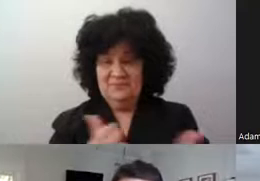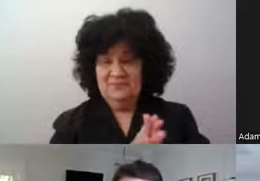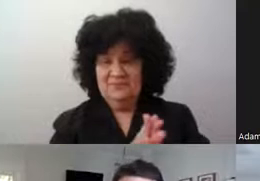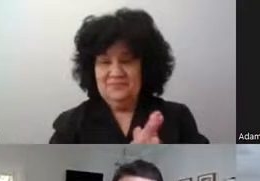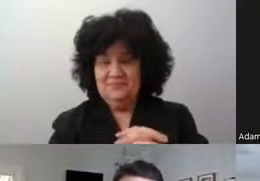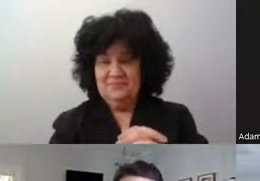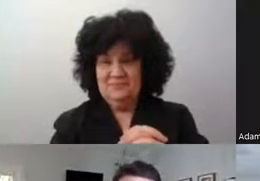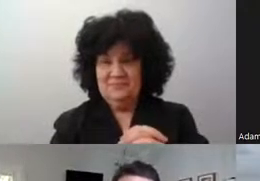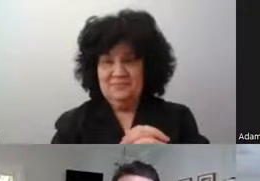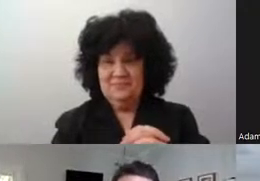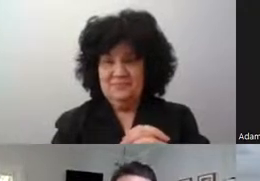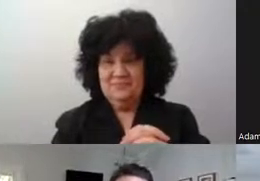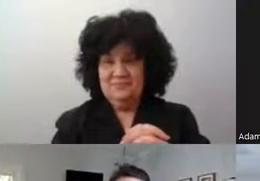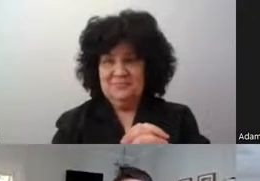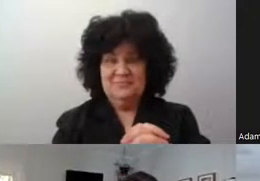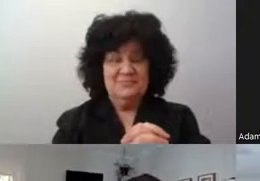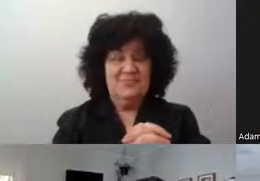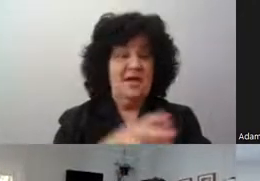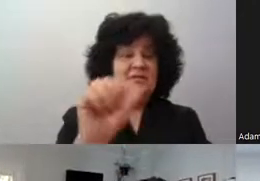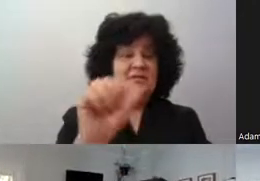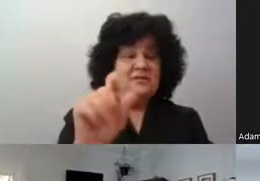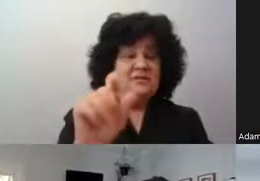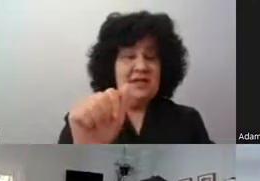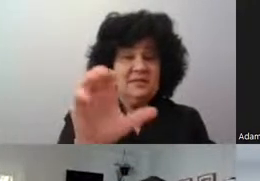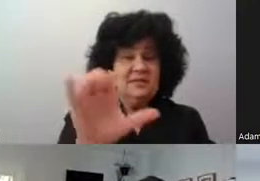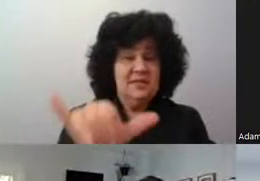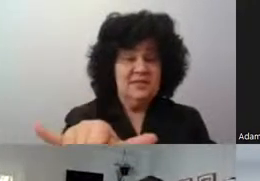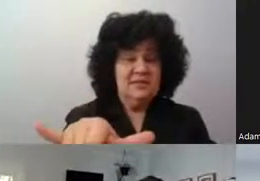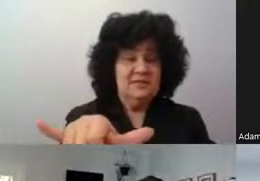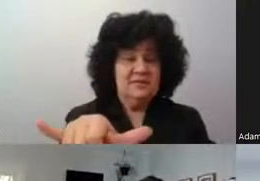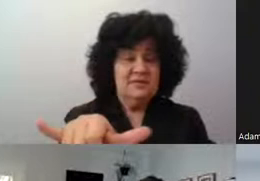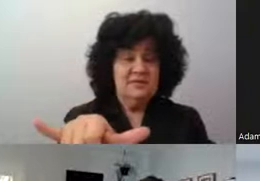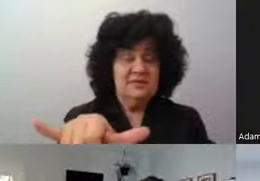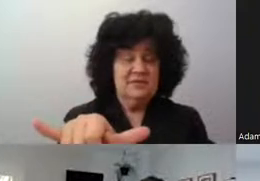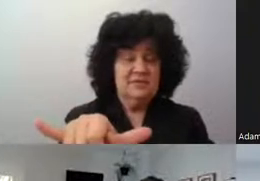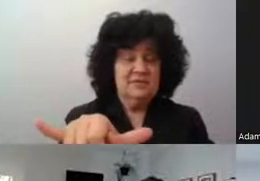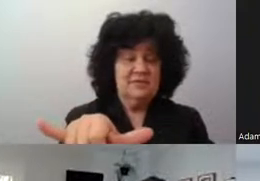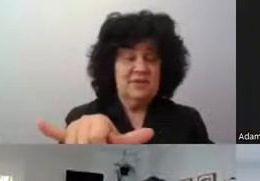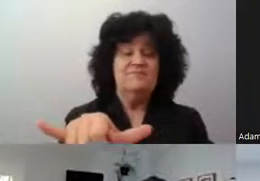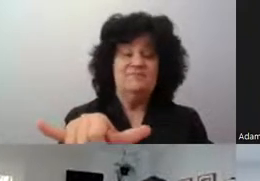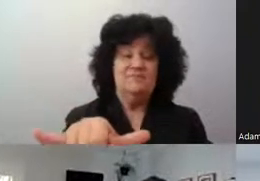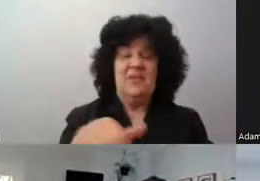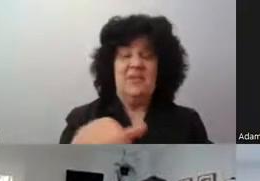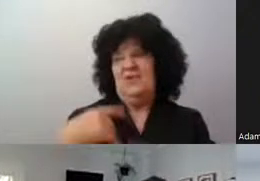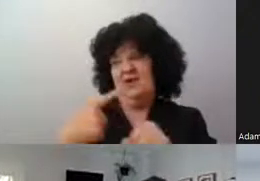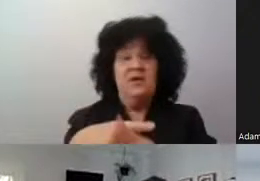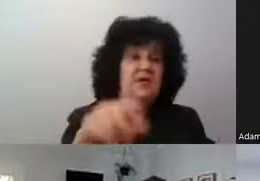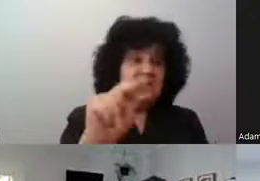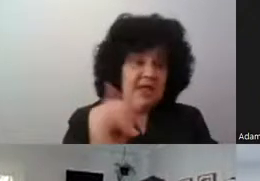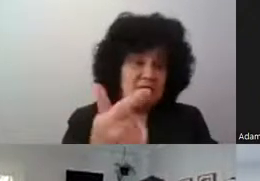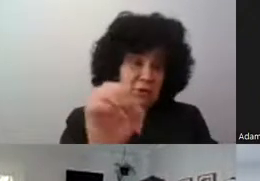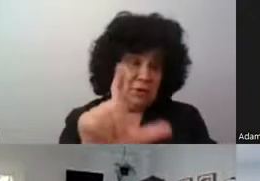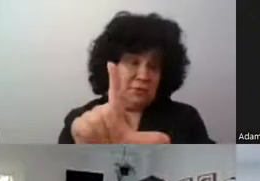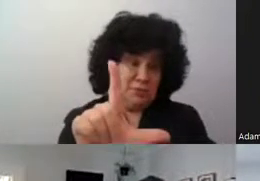Okay. Stacy. Stacy has a conflict. Nigel. Present.